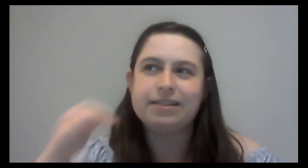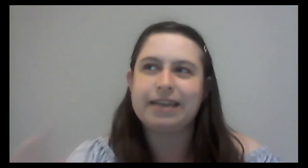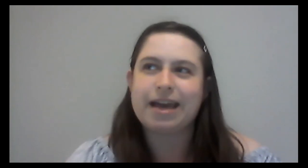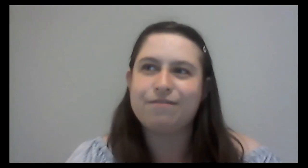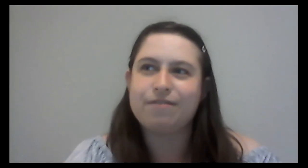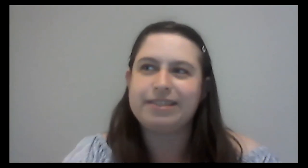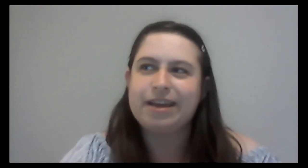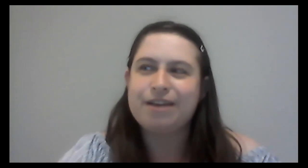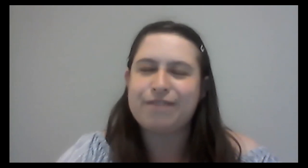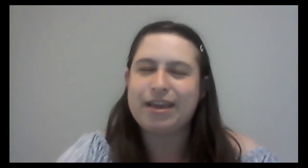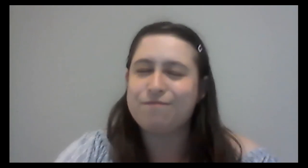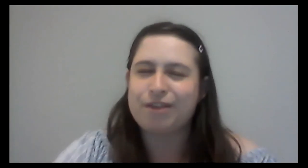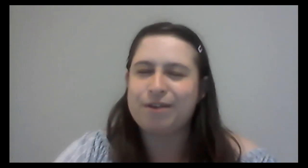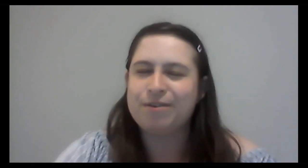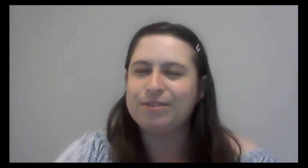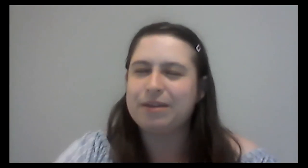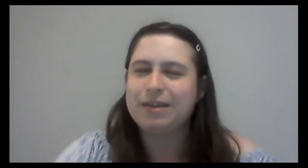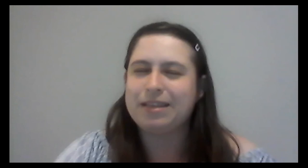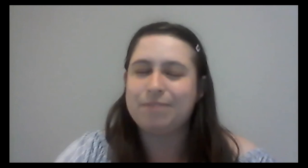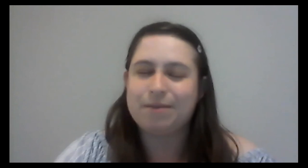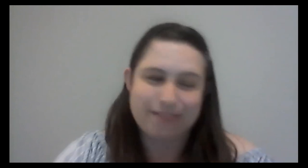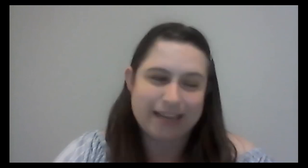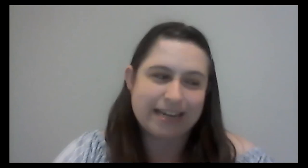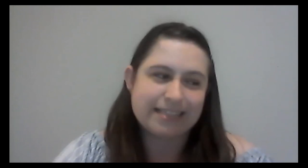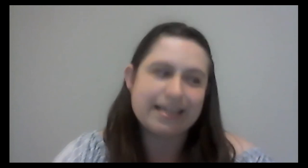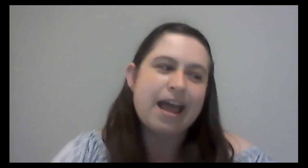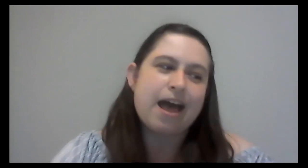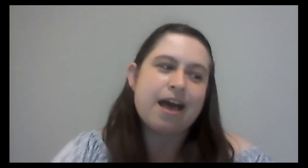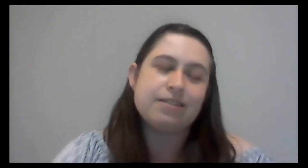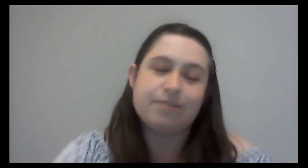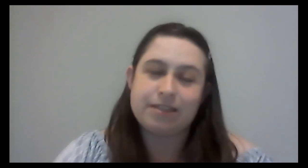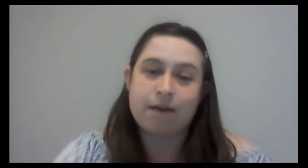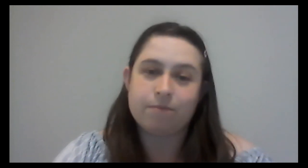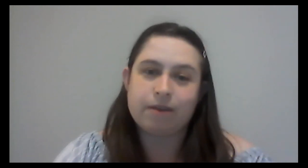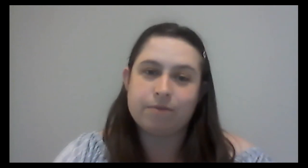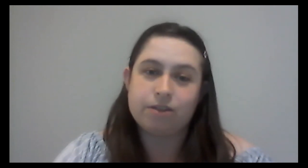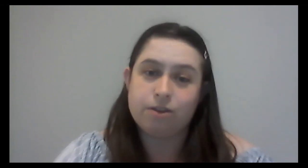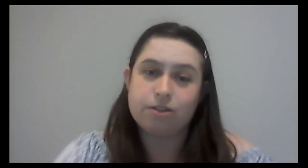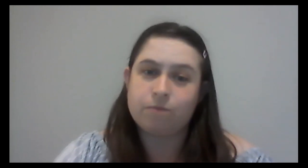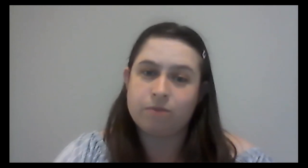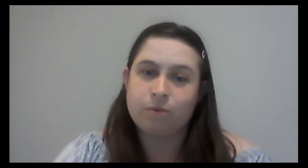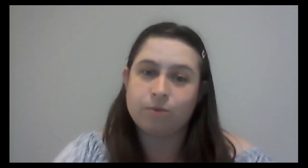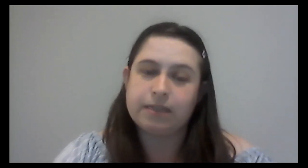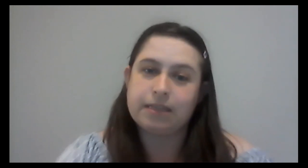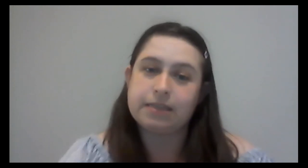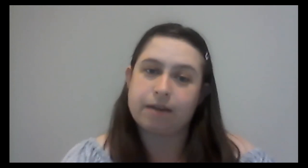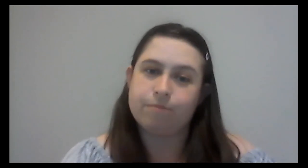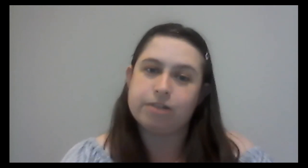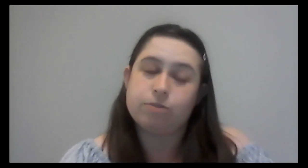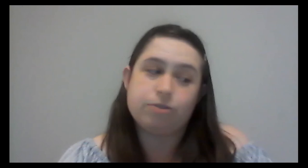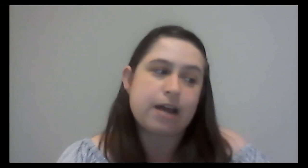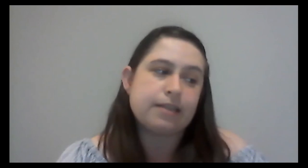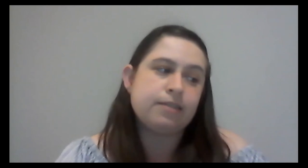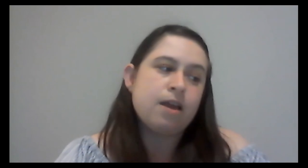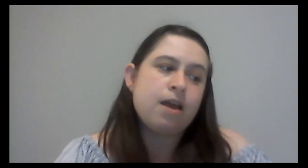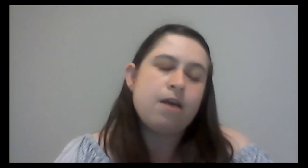harder to get fake info onto Wikipedia than people think it is. So actually that was a huge thing that we wanted this second project